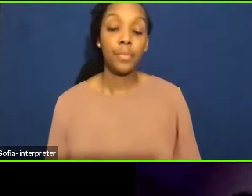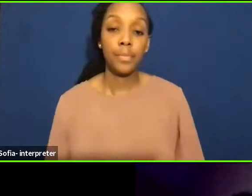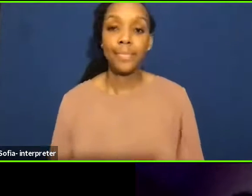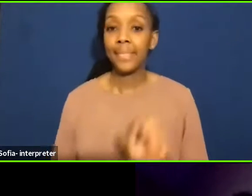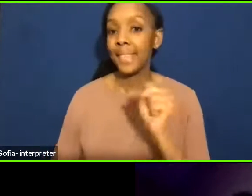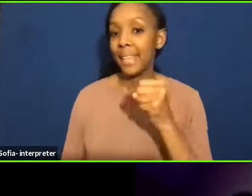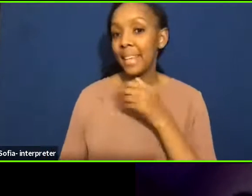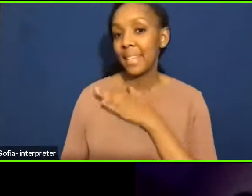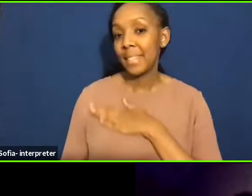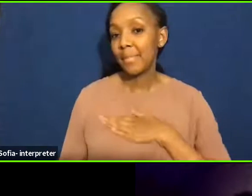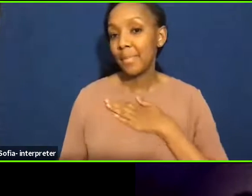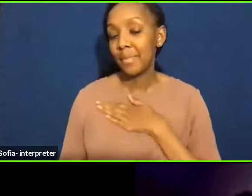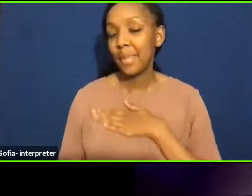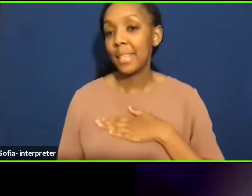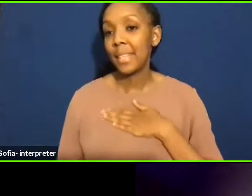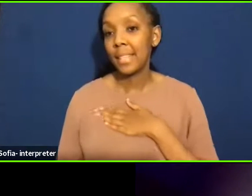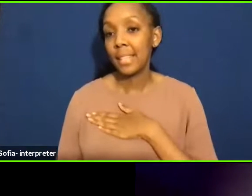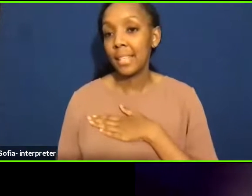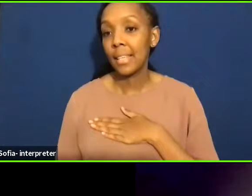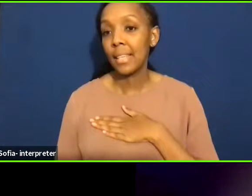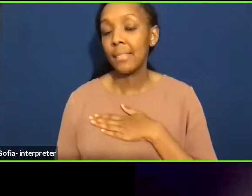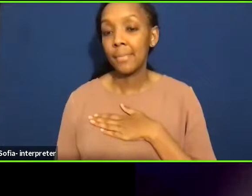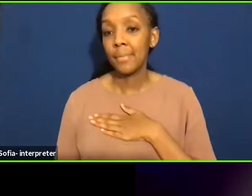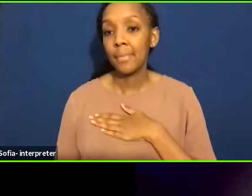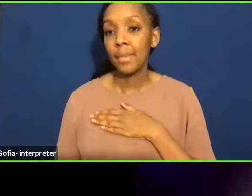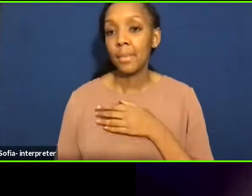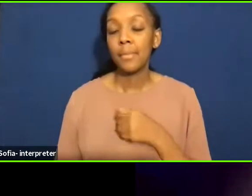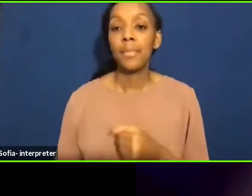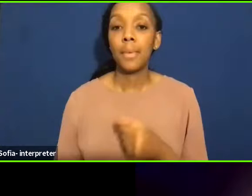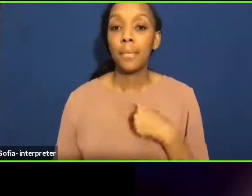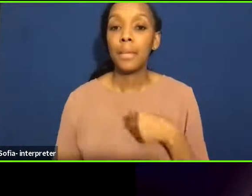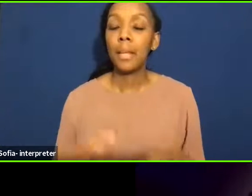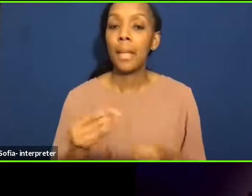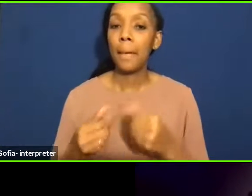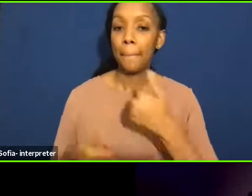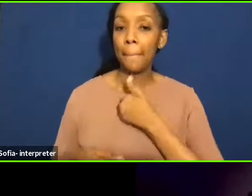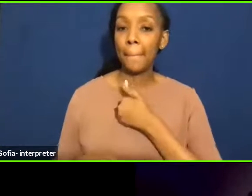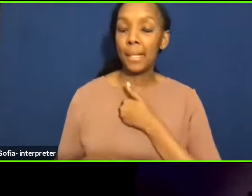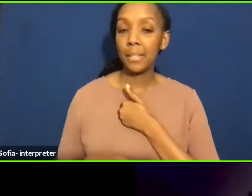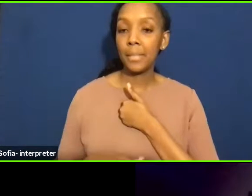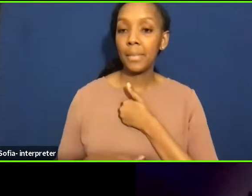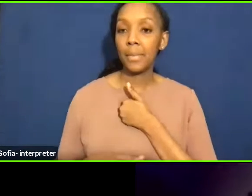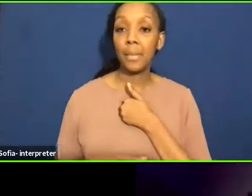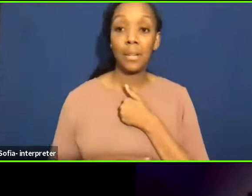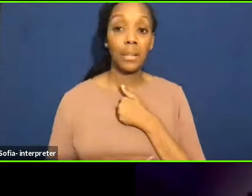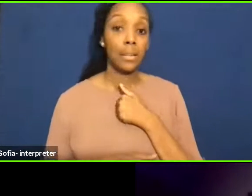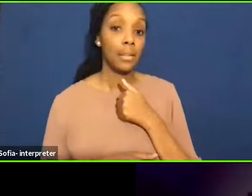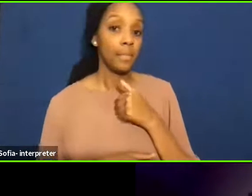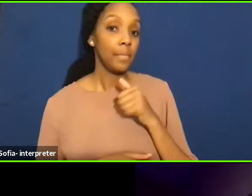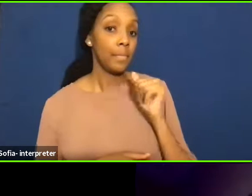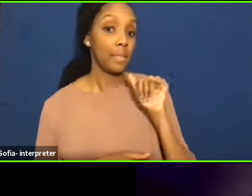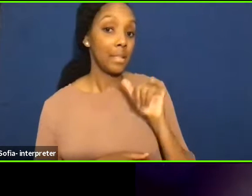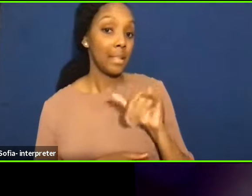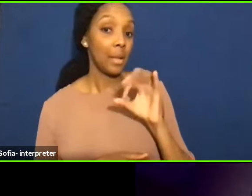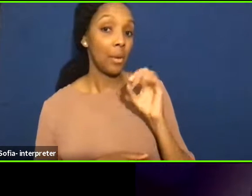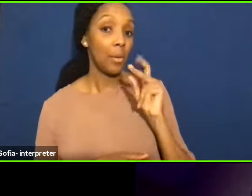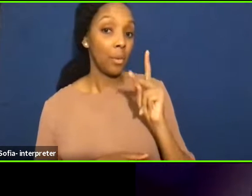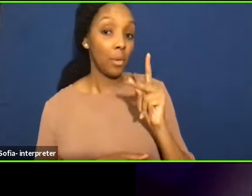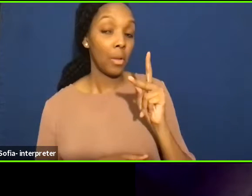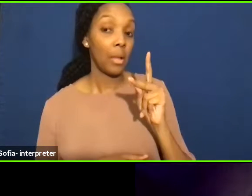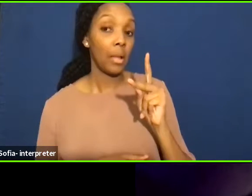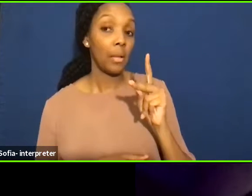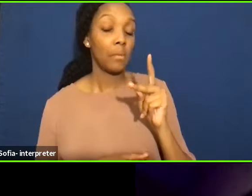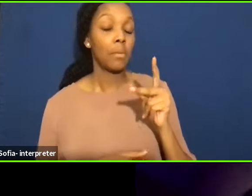Yes, please. I was just about to go into the drive. Thank you. Welcome. Is that okay with those who have authored